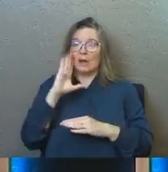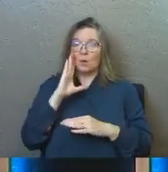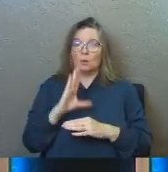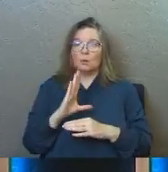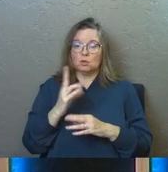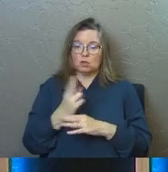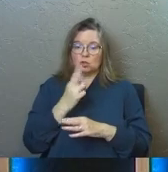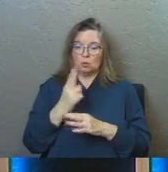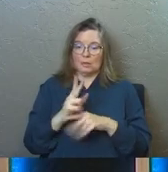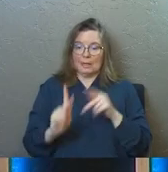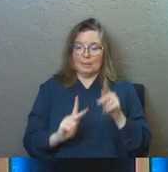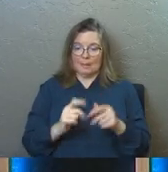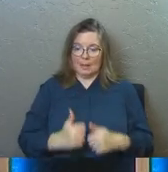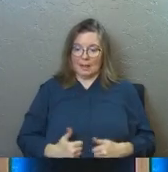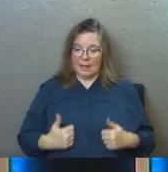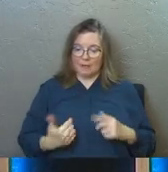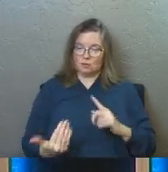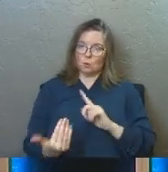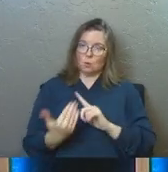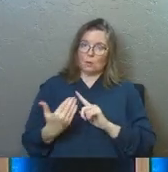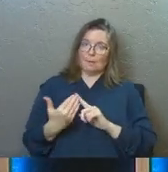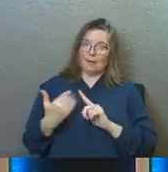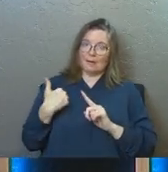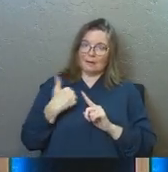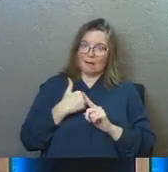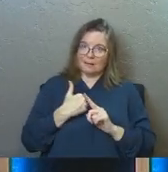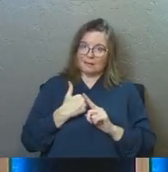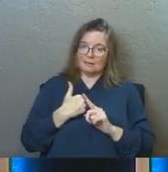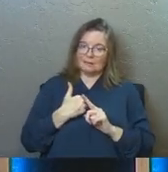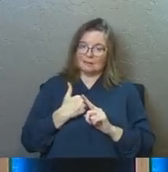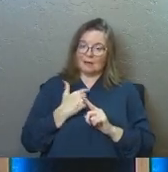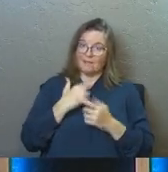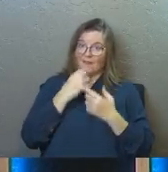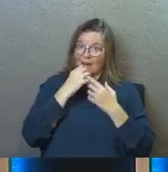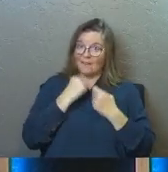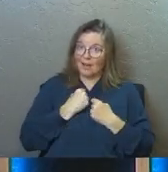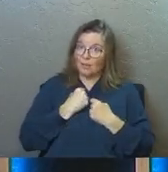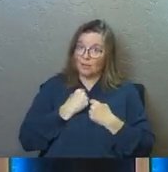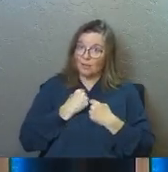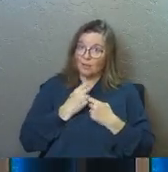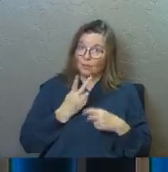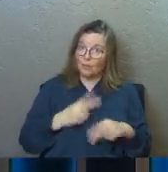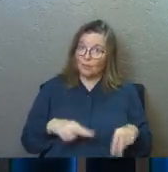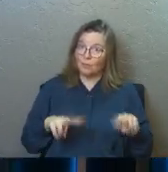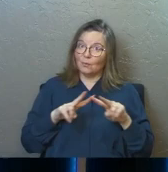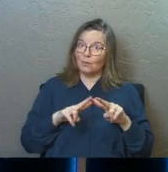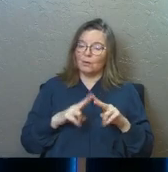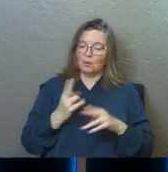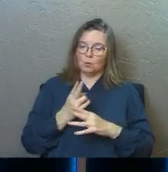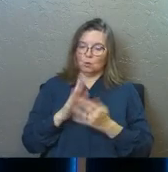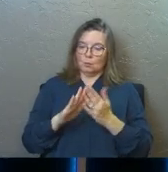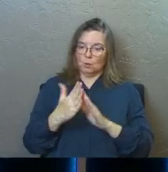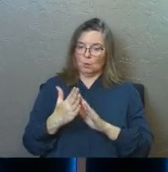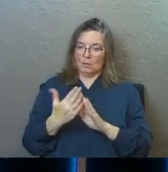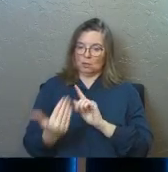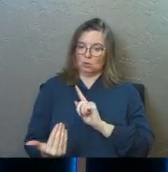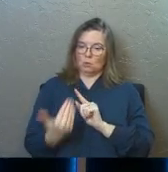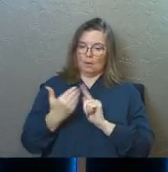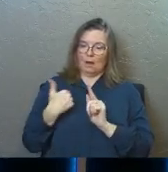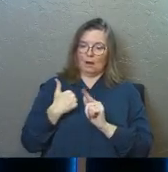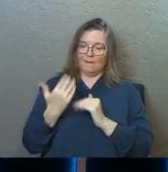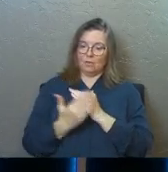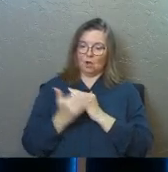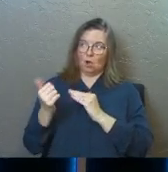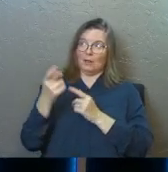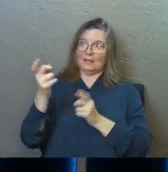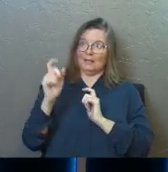God will use these people in our lives to remind us, like Moses did for Joshua, of our value. God will use this community in our life to remind us of the